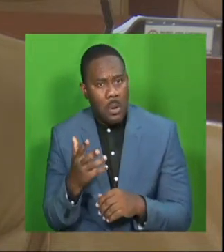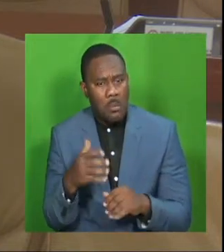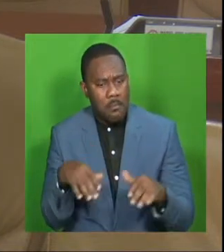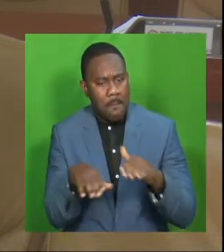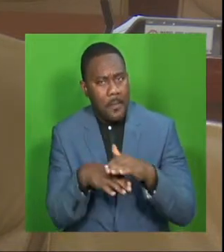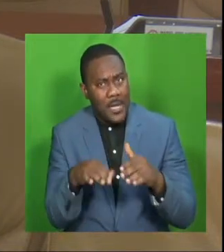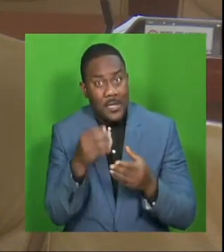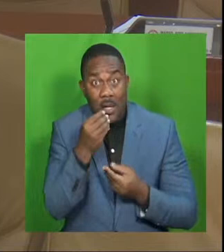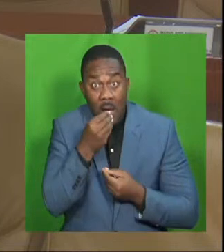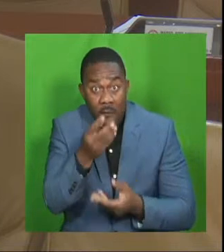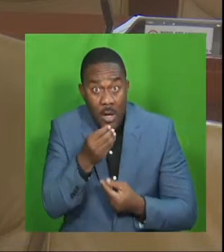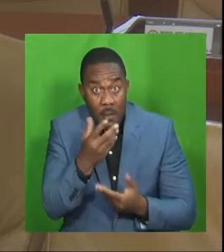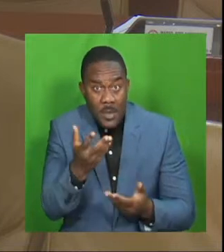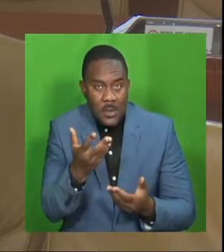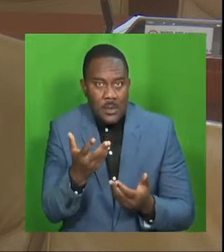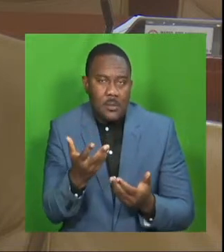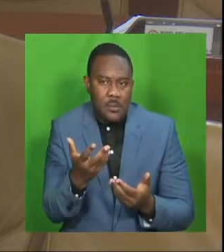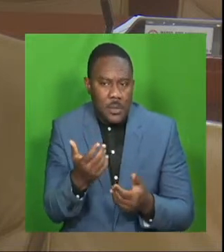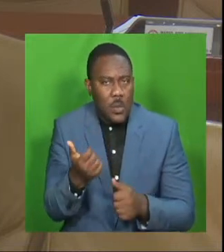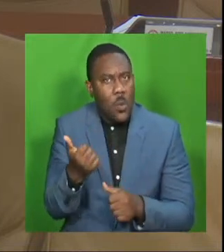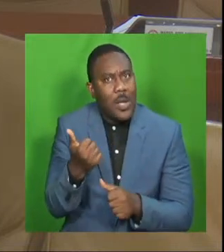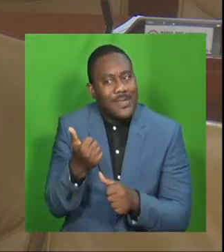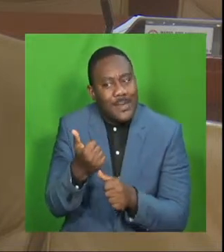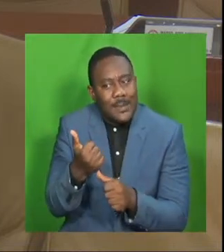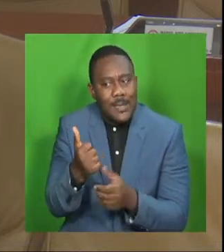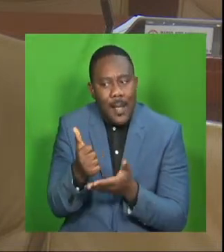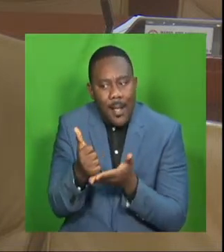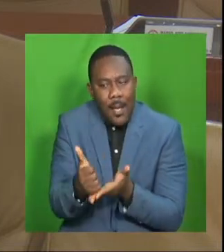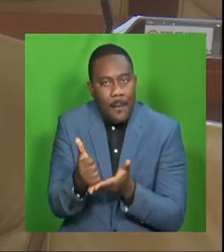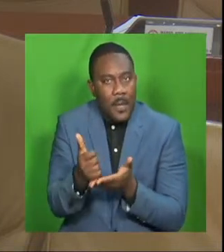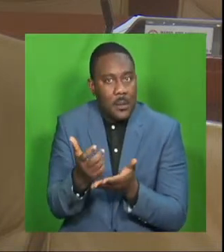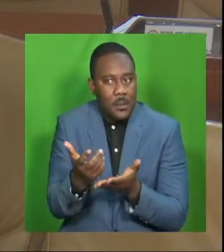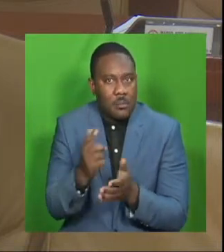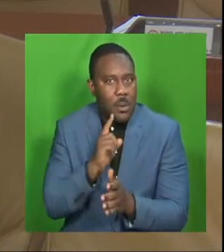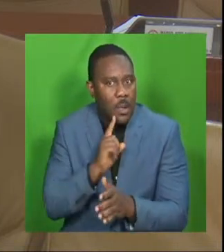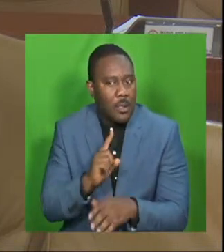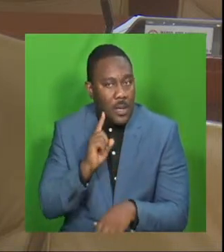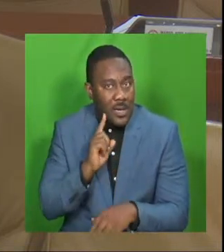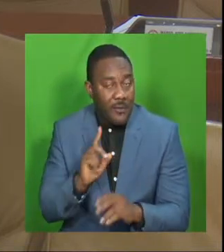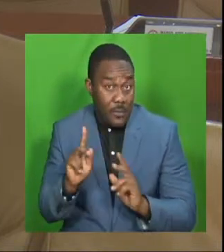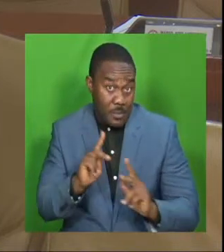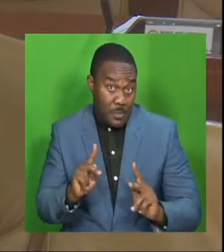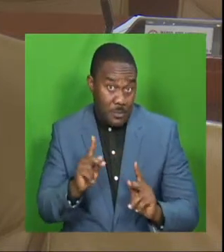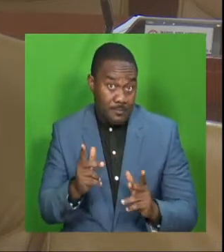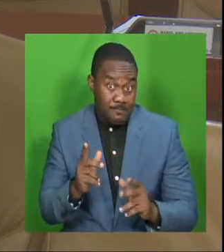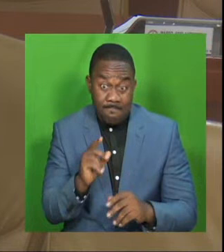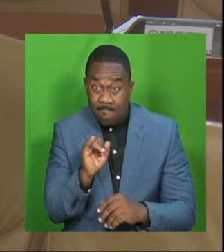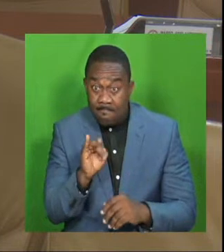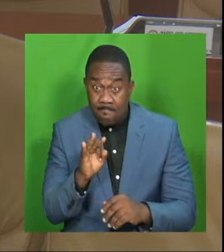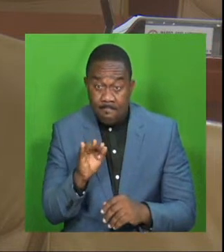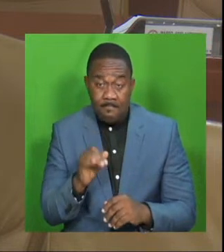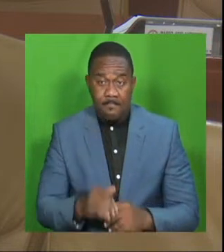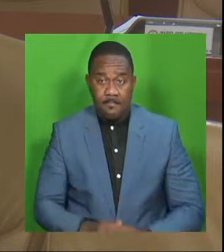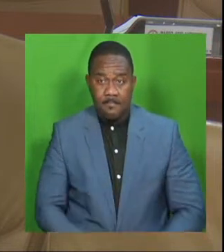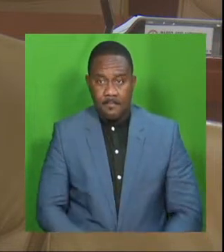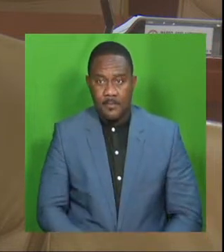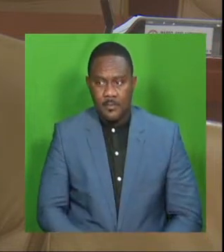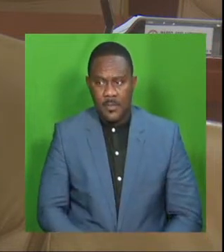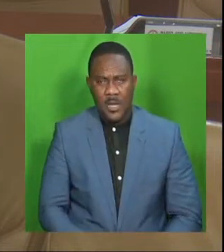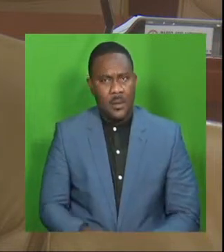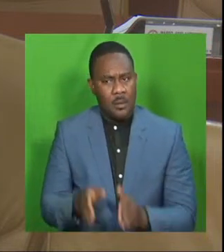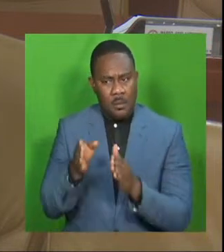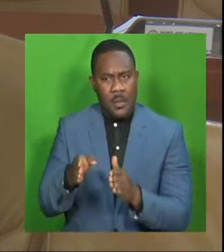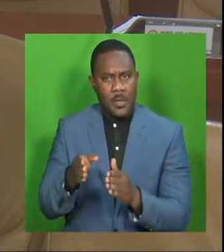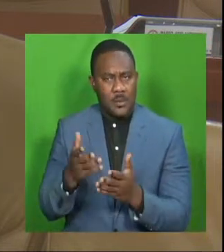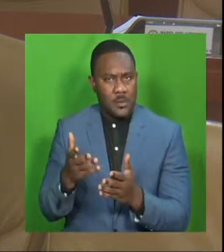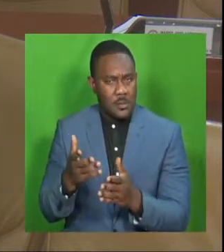basic information to be able to assist people who may be in dire need. If somebody has a disability or